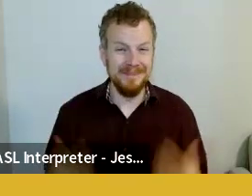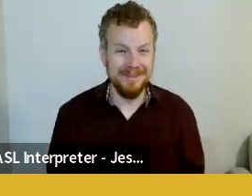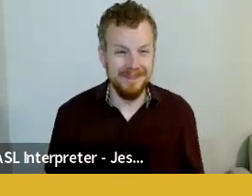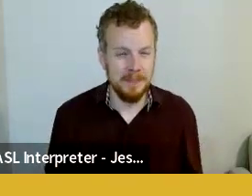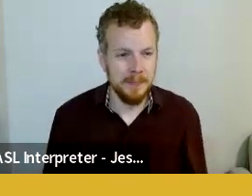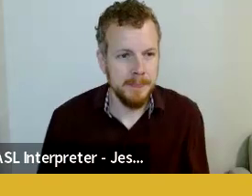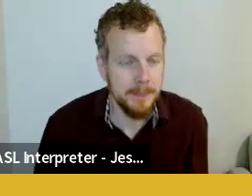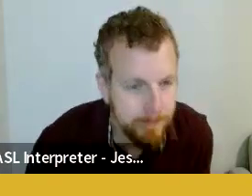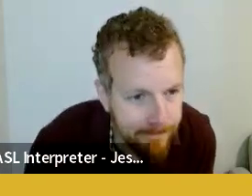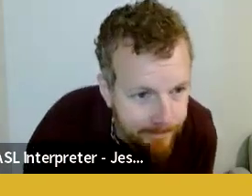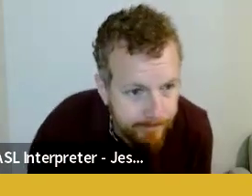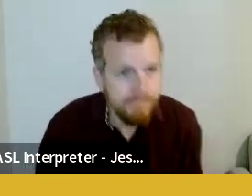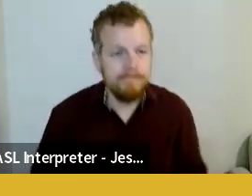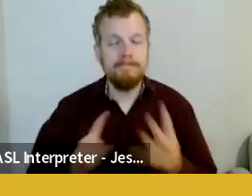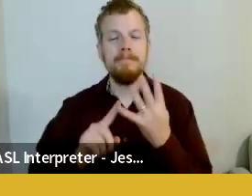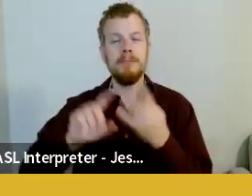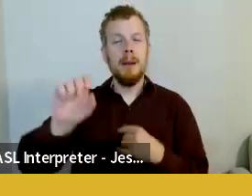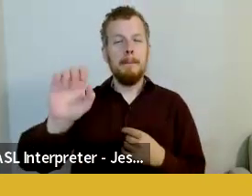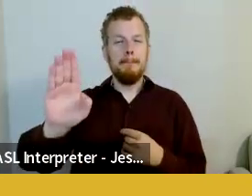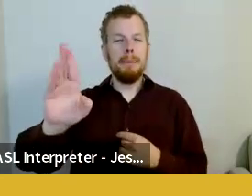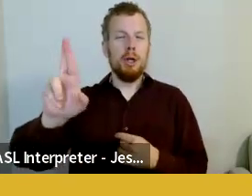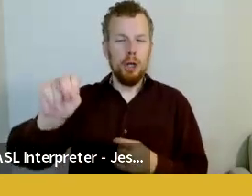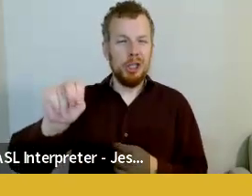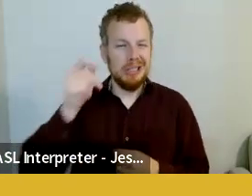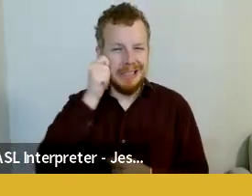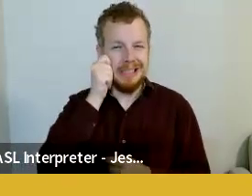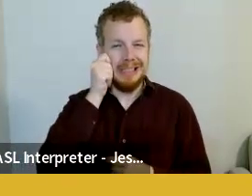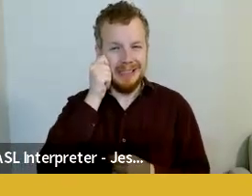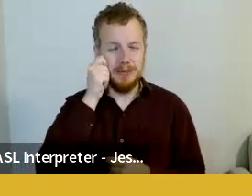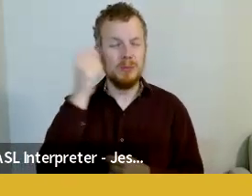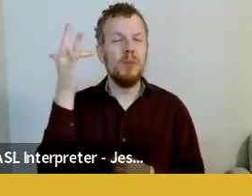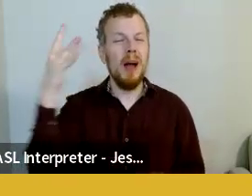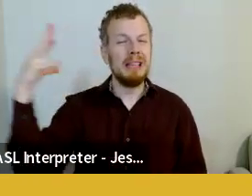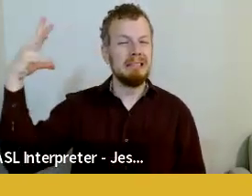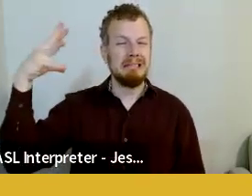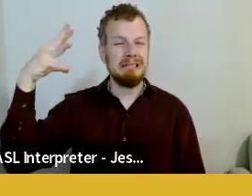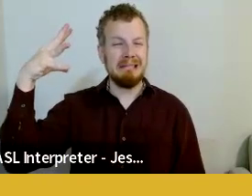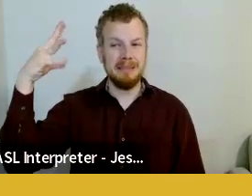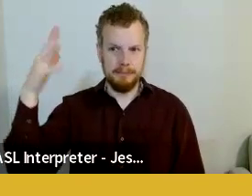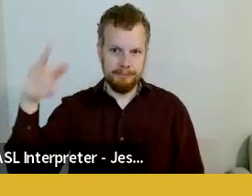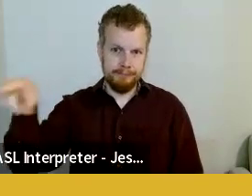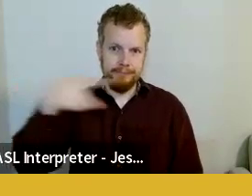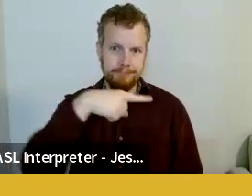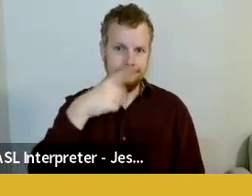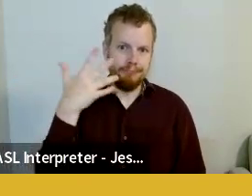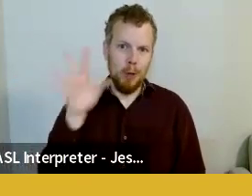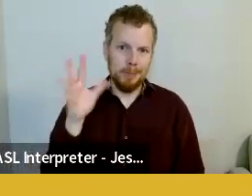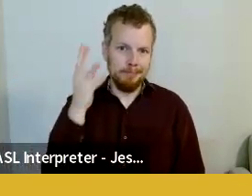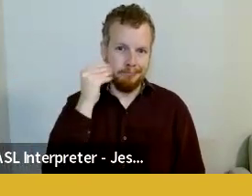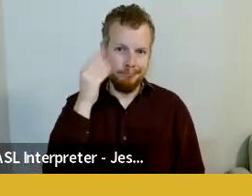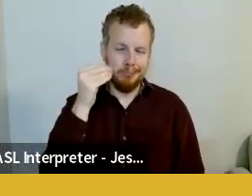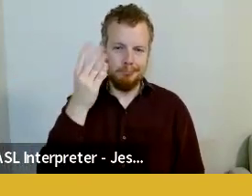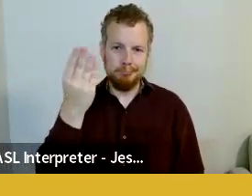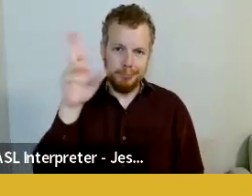have sunburn. So sunburn happens from too much sun exposure. I'm sure a lot of us have experienced this at